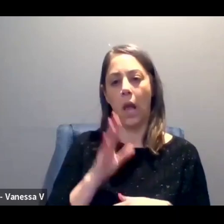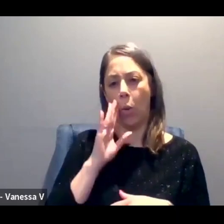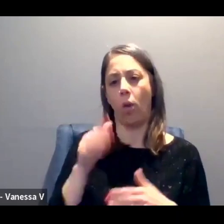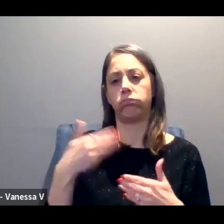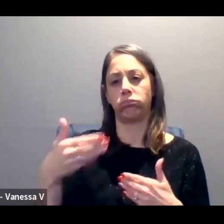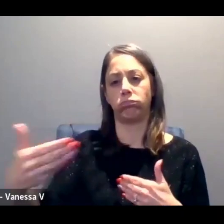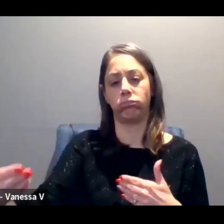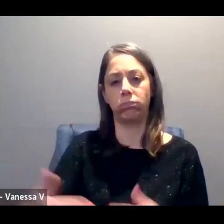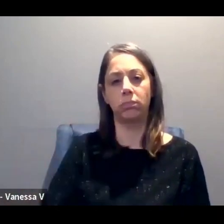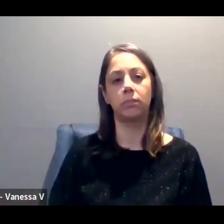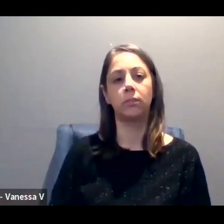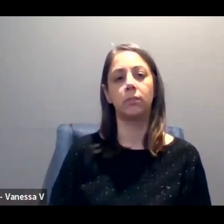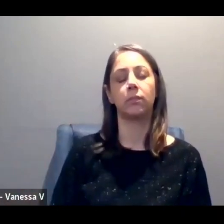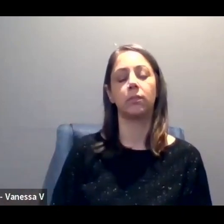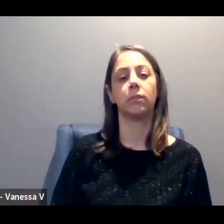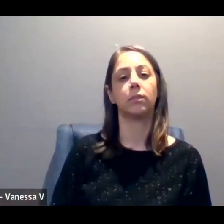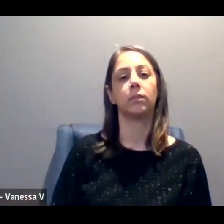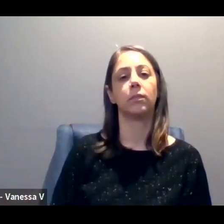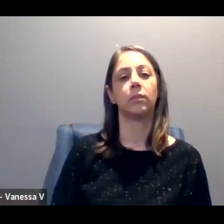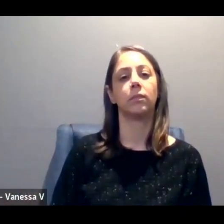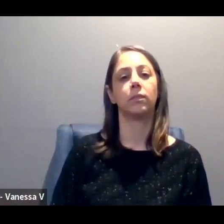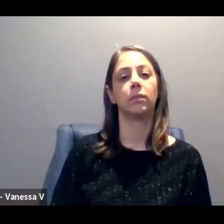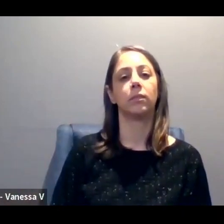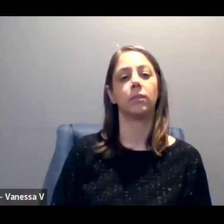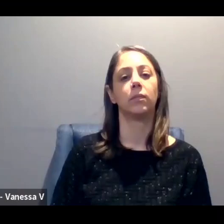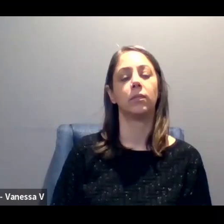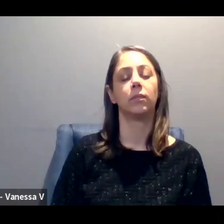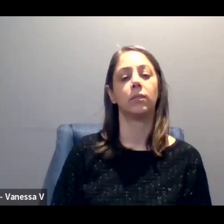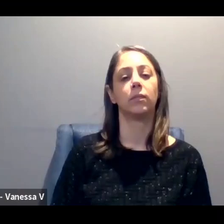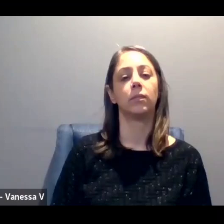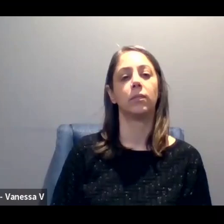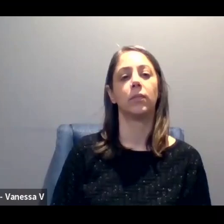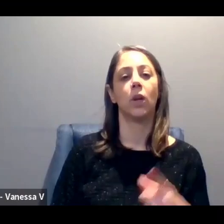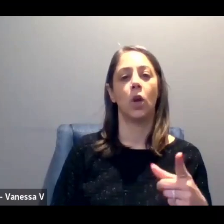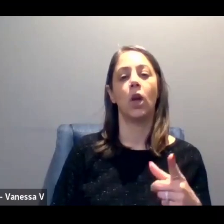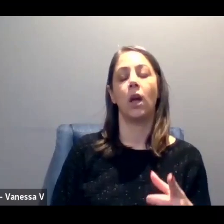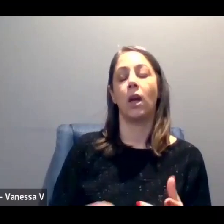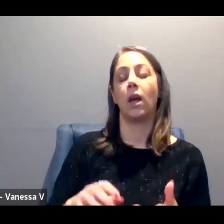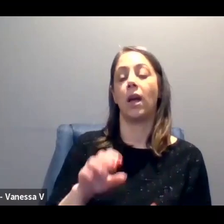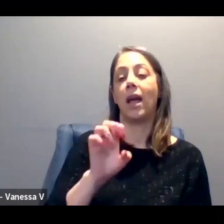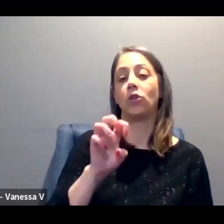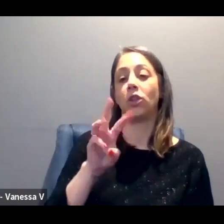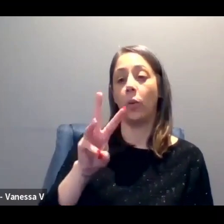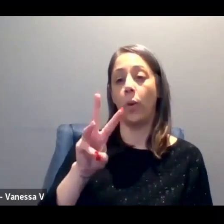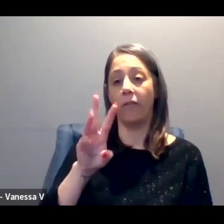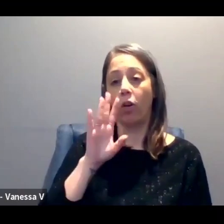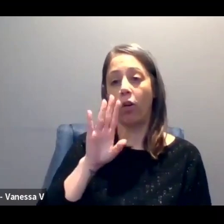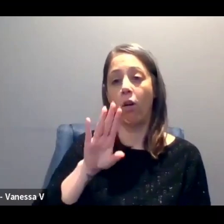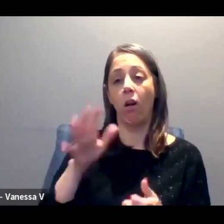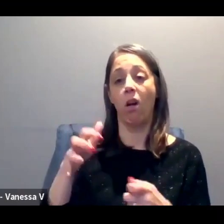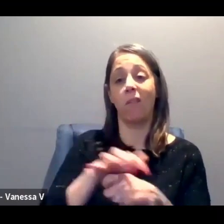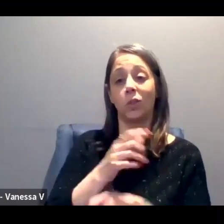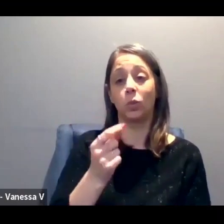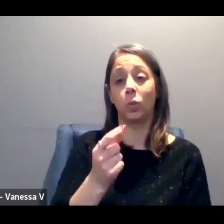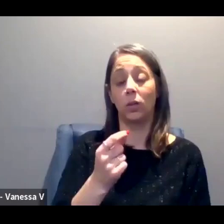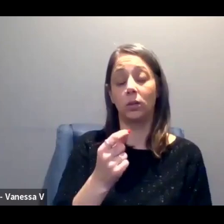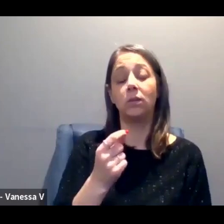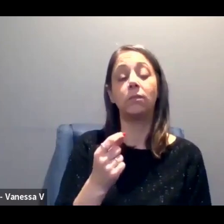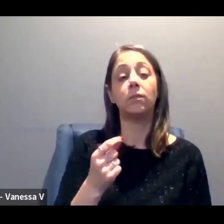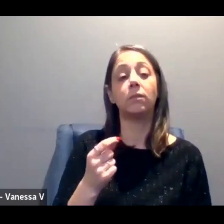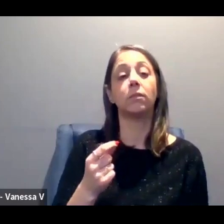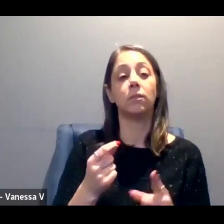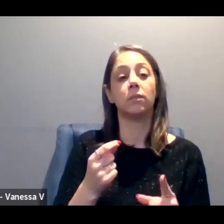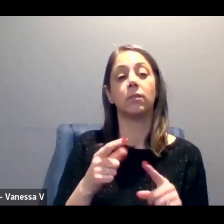on because it's on that last slide. And then what elderly waiver will cover differs slightly from